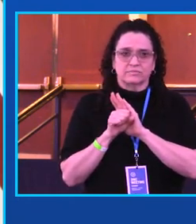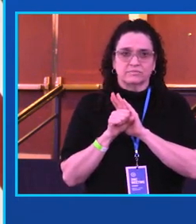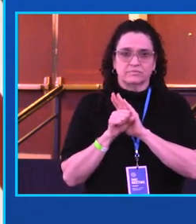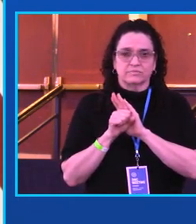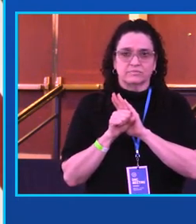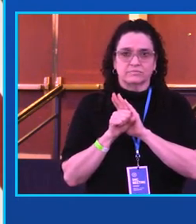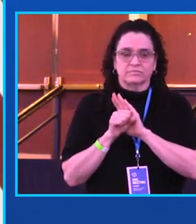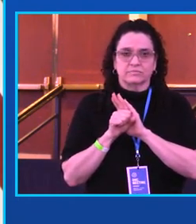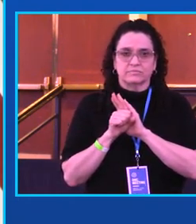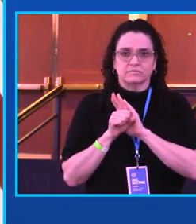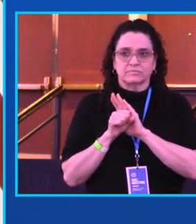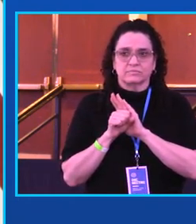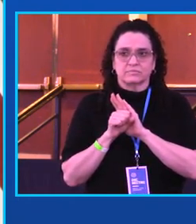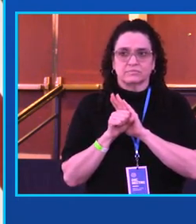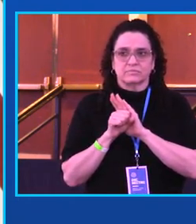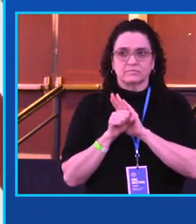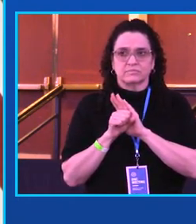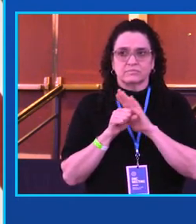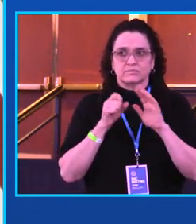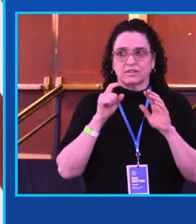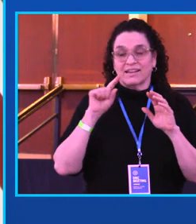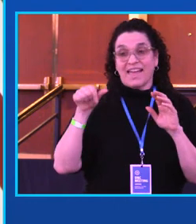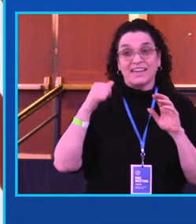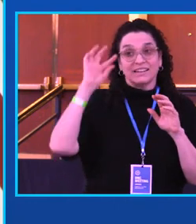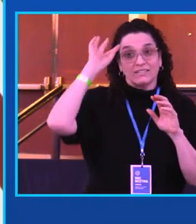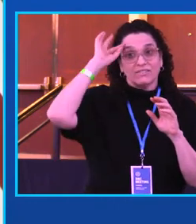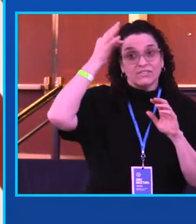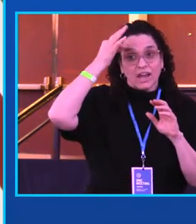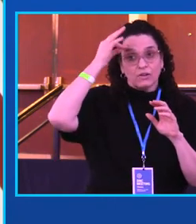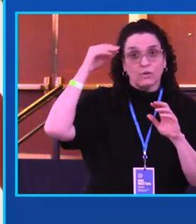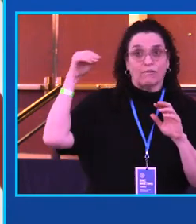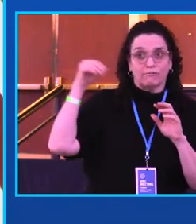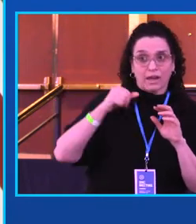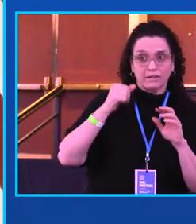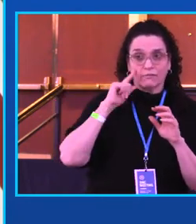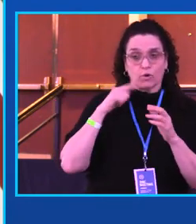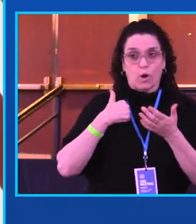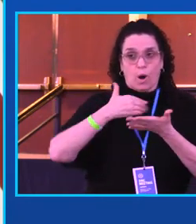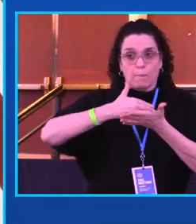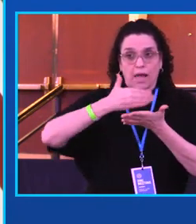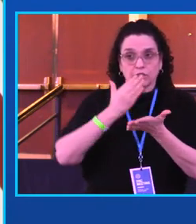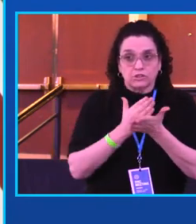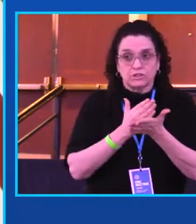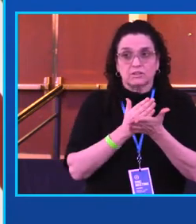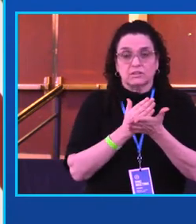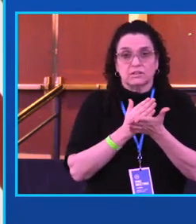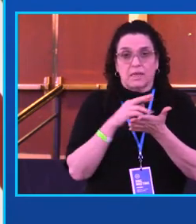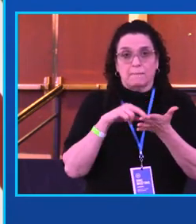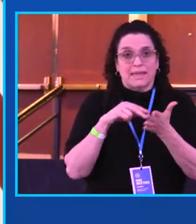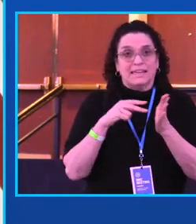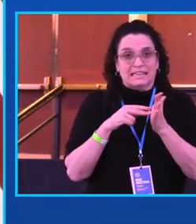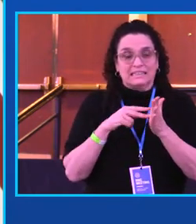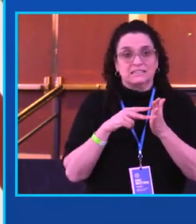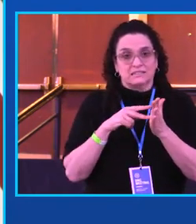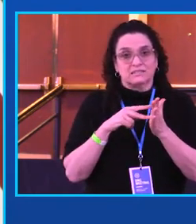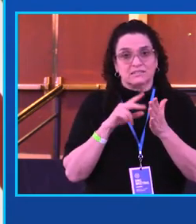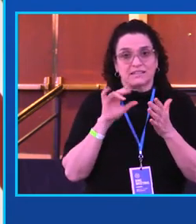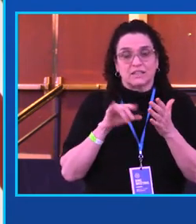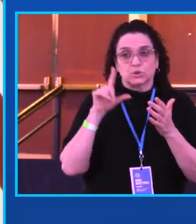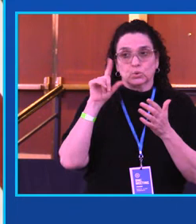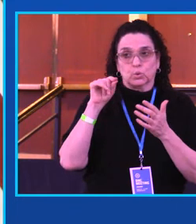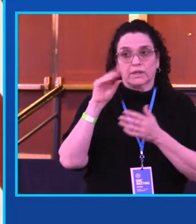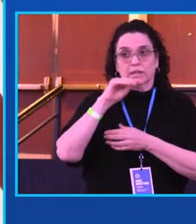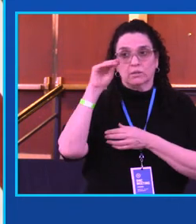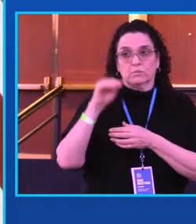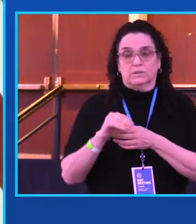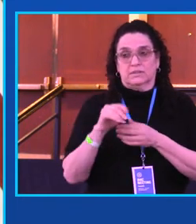In terms of any federal funding of the budget, that comes to about 20% of the